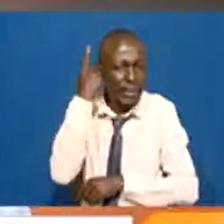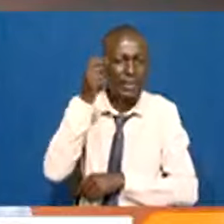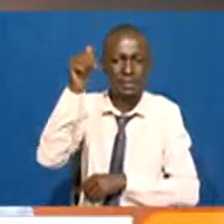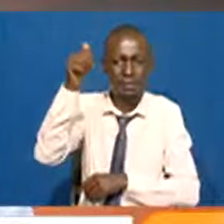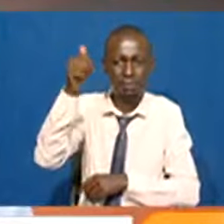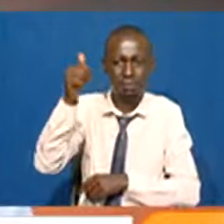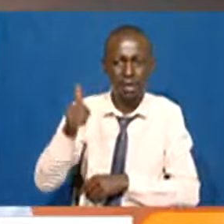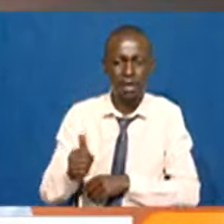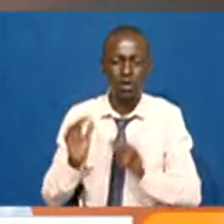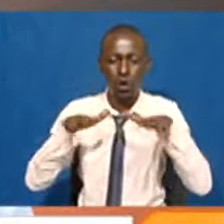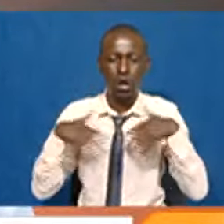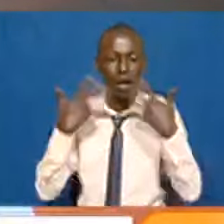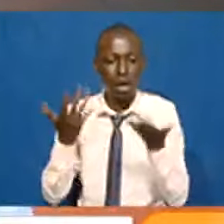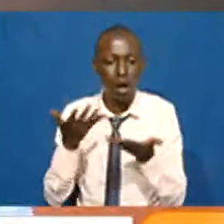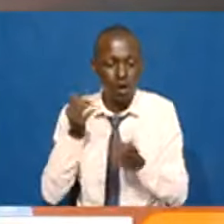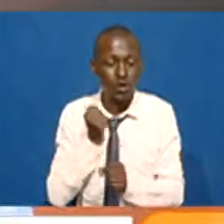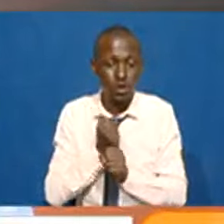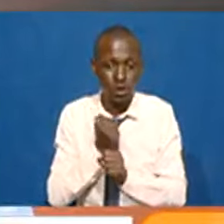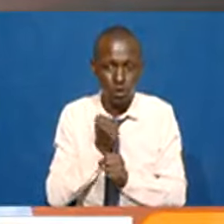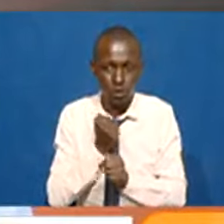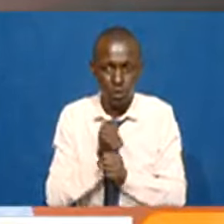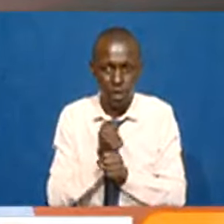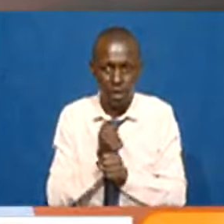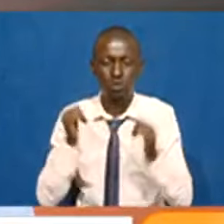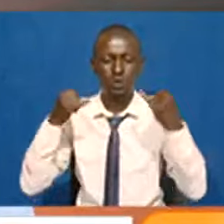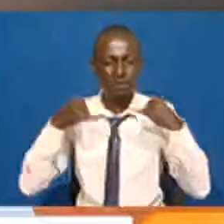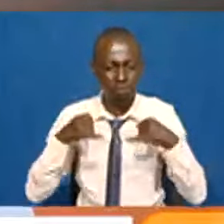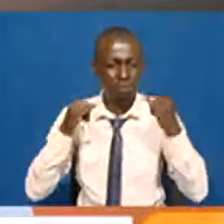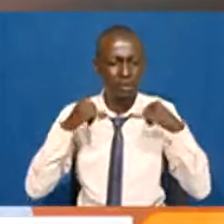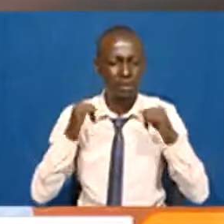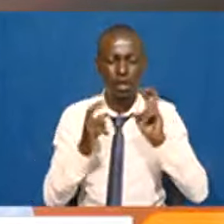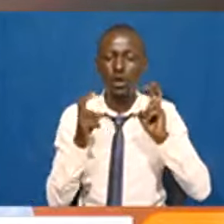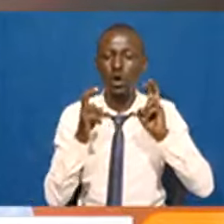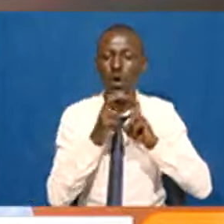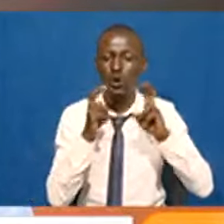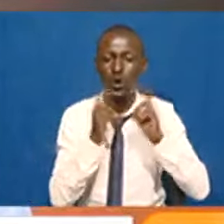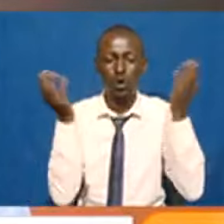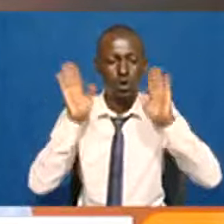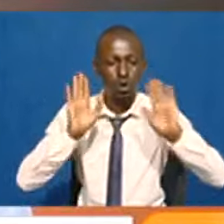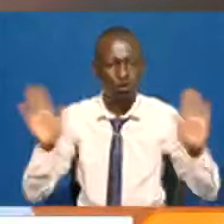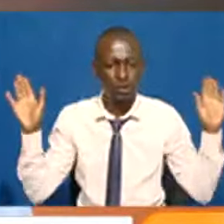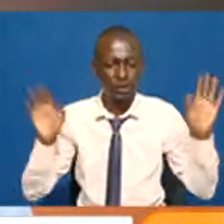they operate, and we have been trying to consult. Yeah. Because actually we don't